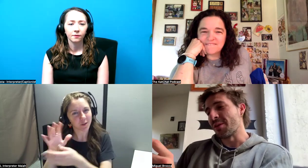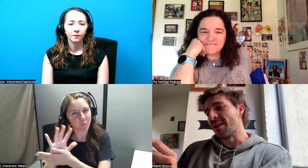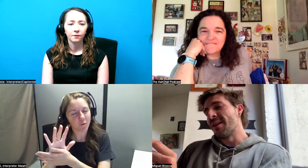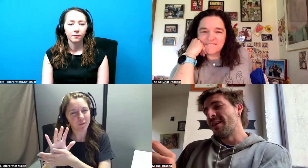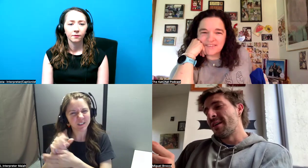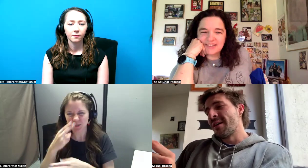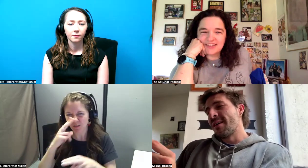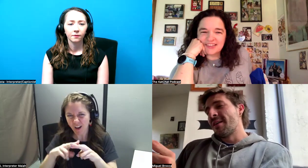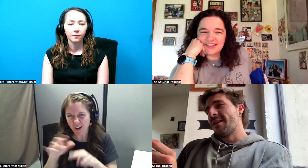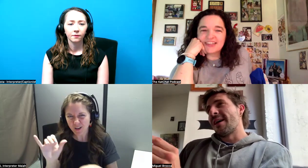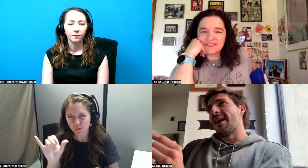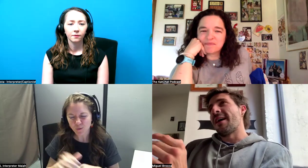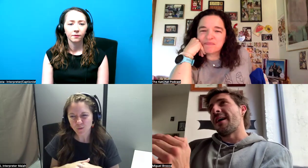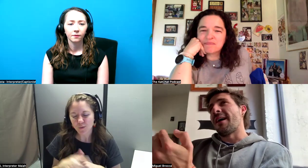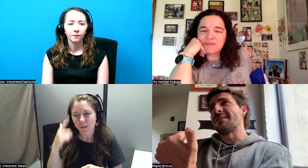moment where